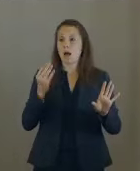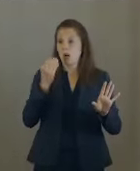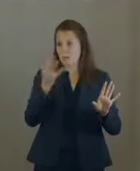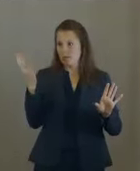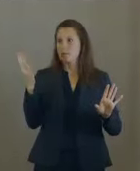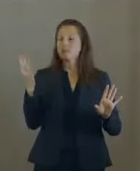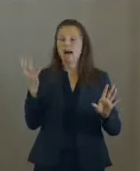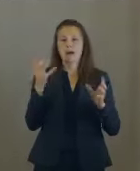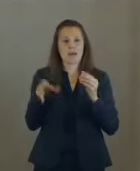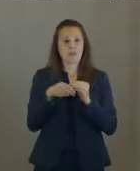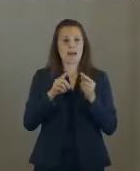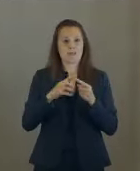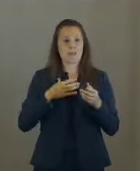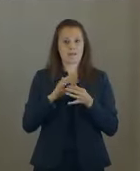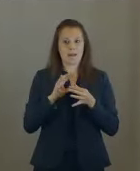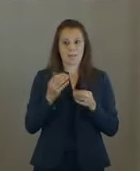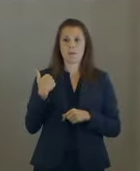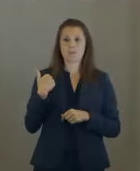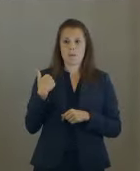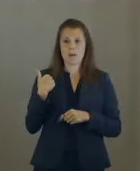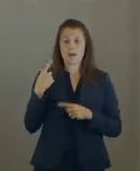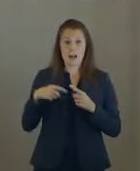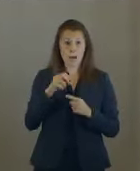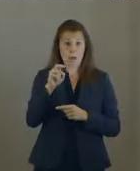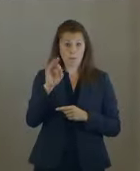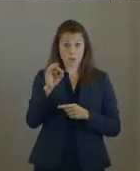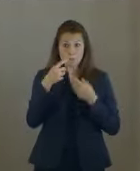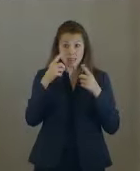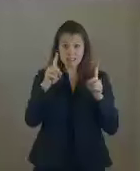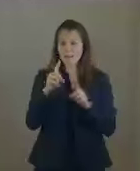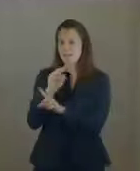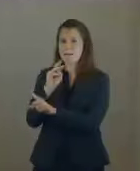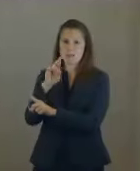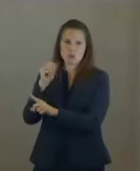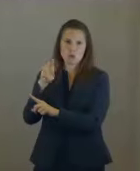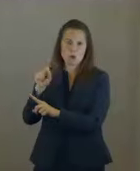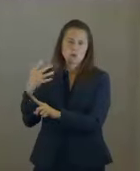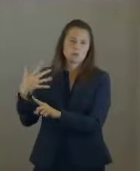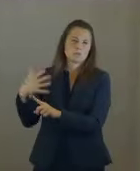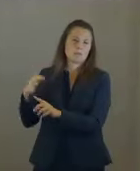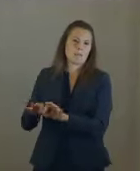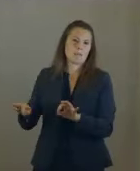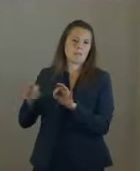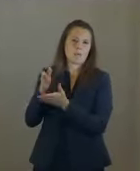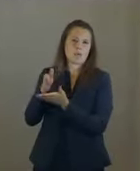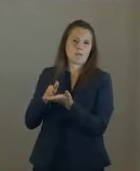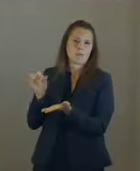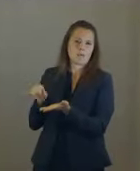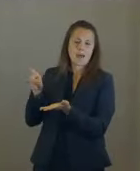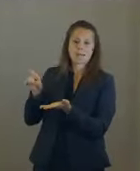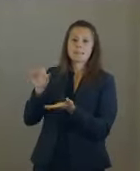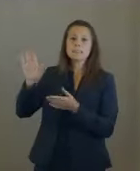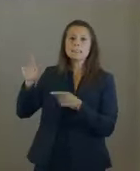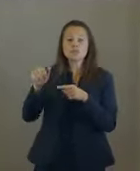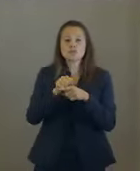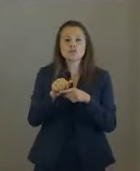say, I want to add on to my comment earlier about the success of the Enforcement Division. Mr. Jones has been essential. Part of that, his